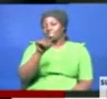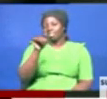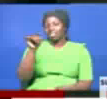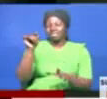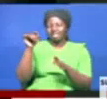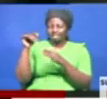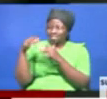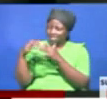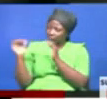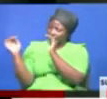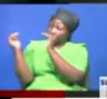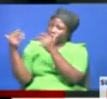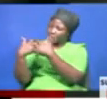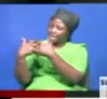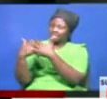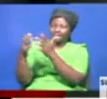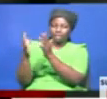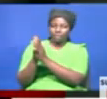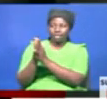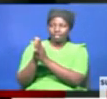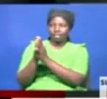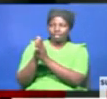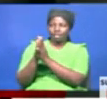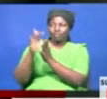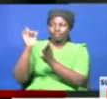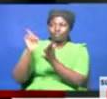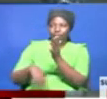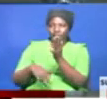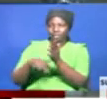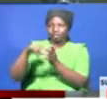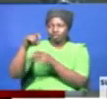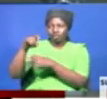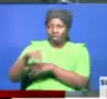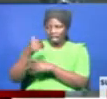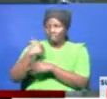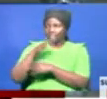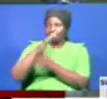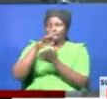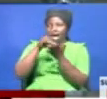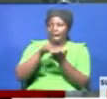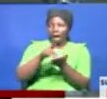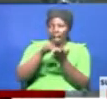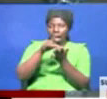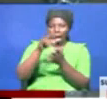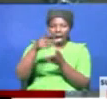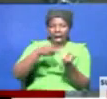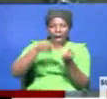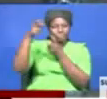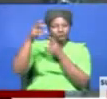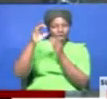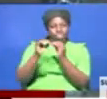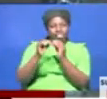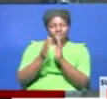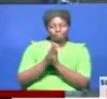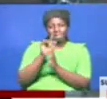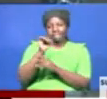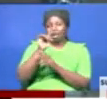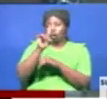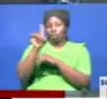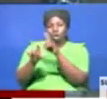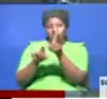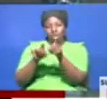also what ought to have been uploaded. And in some cases, this is about a question of verifiability. Here is